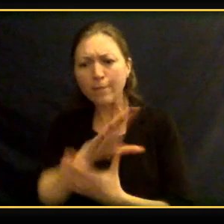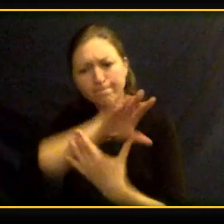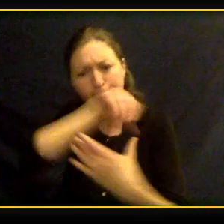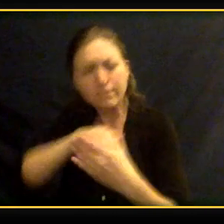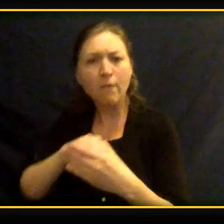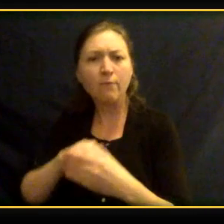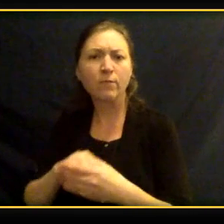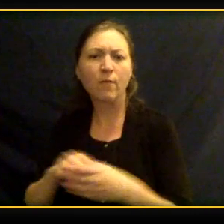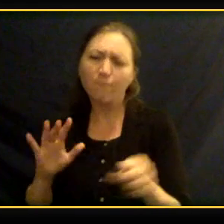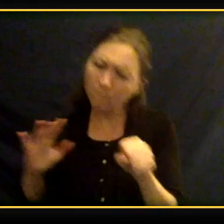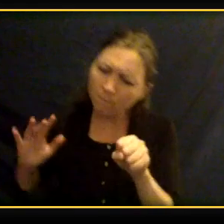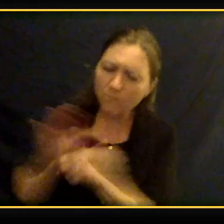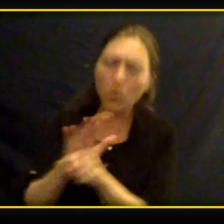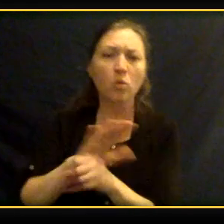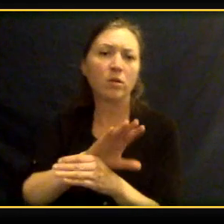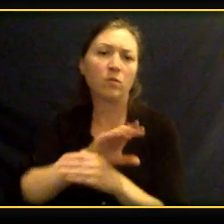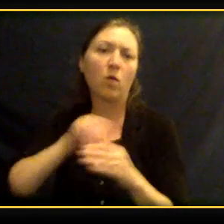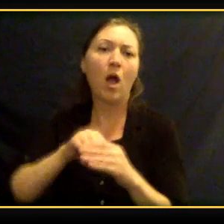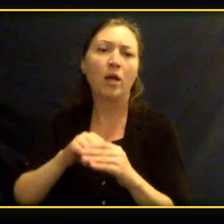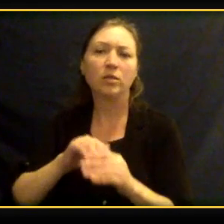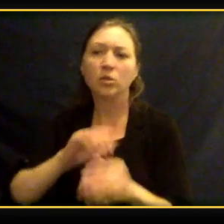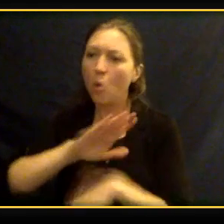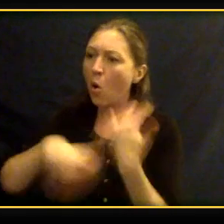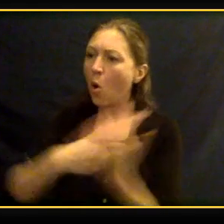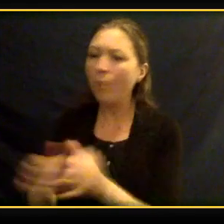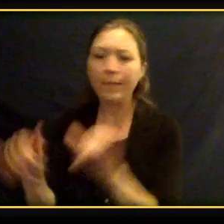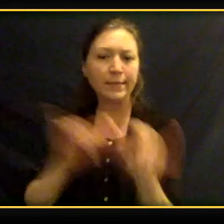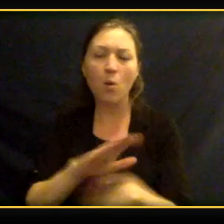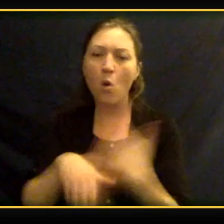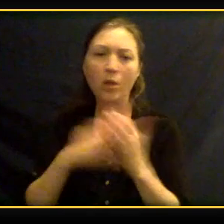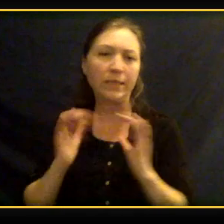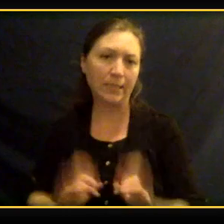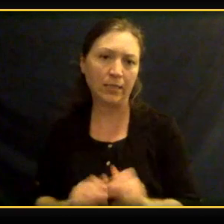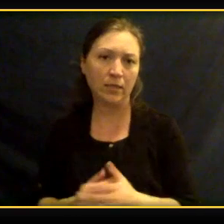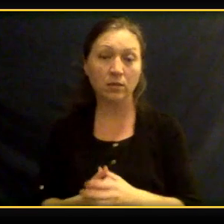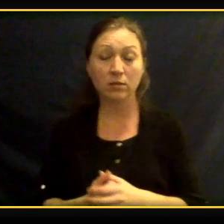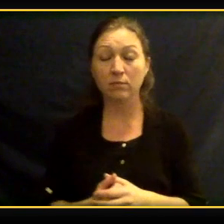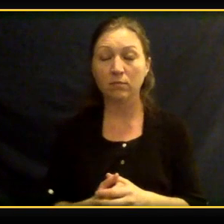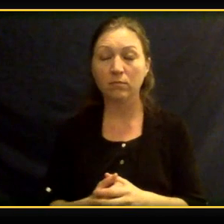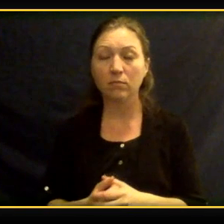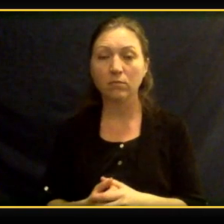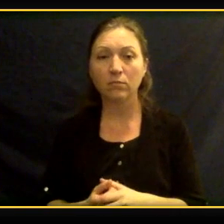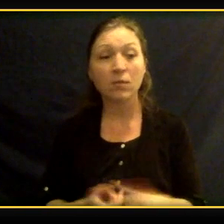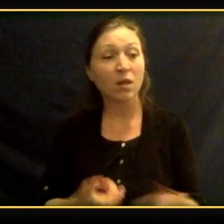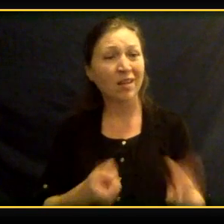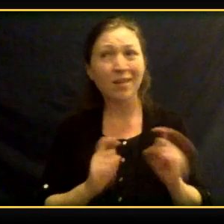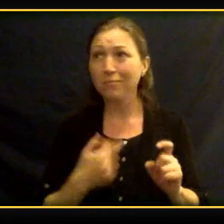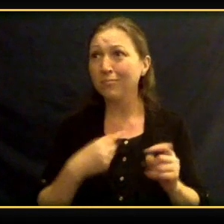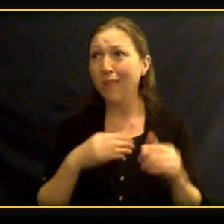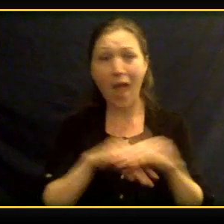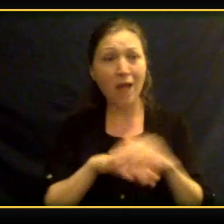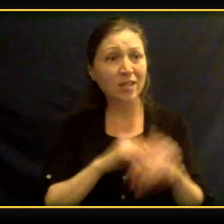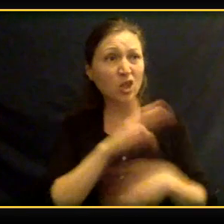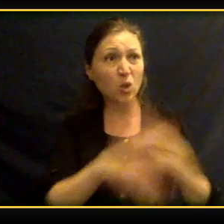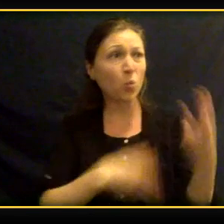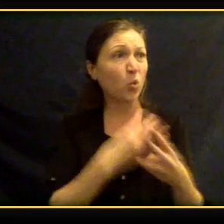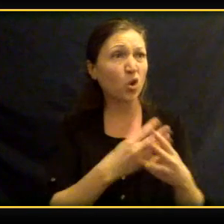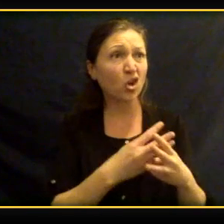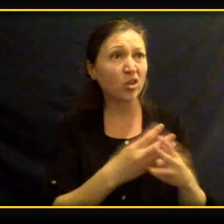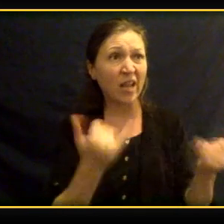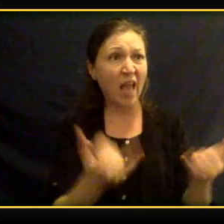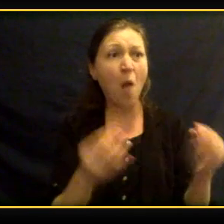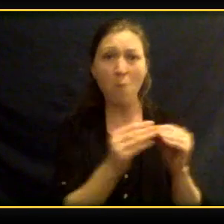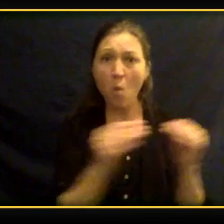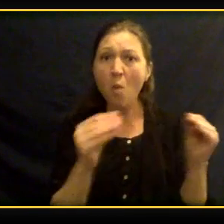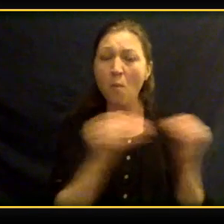as a citizen in this country. It gives me access to a world that wasn't all that accessible not too